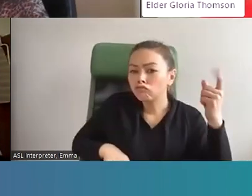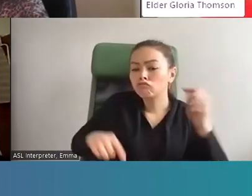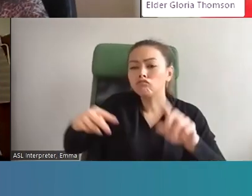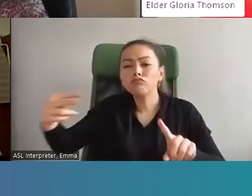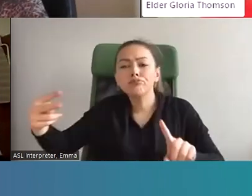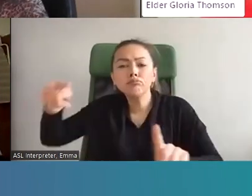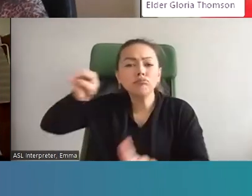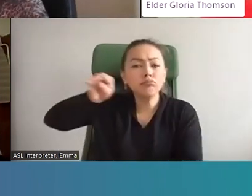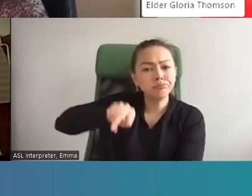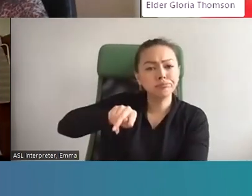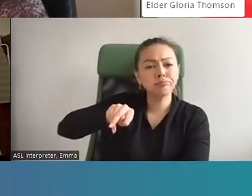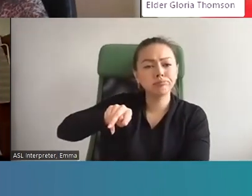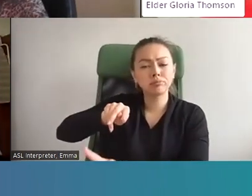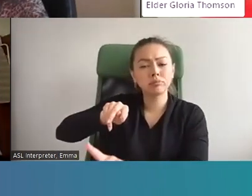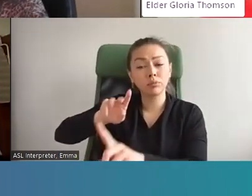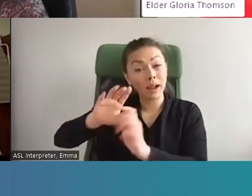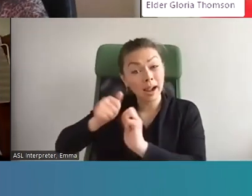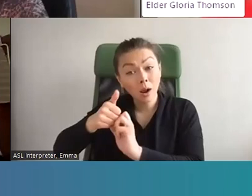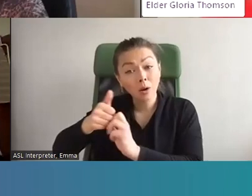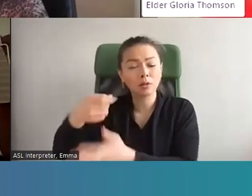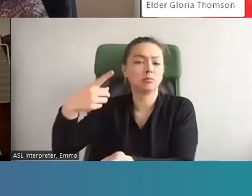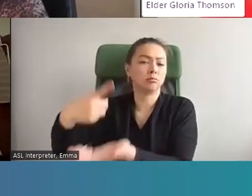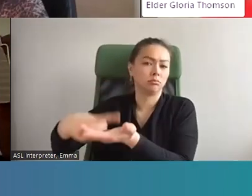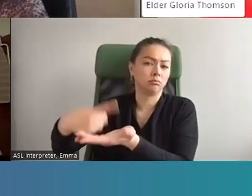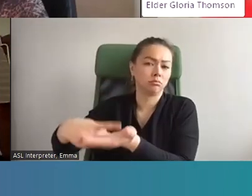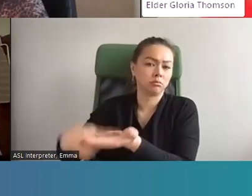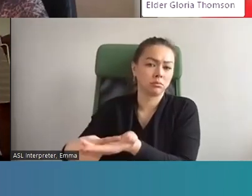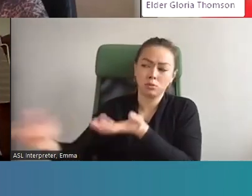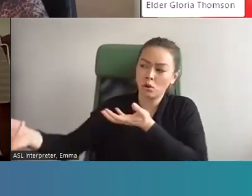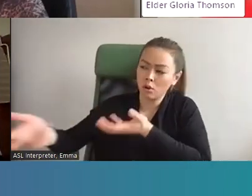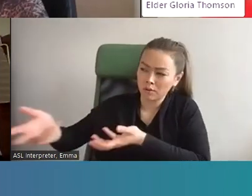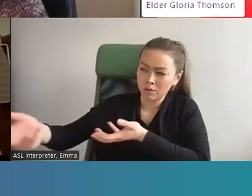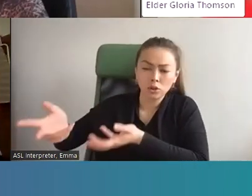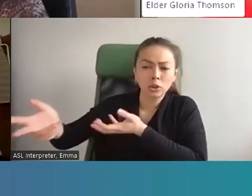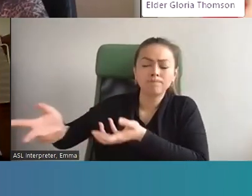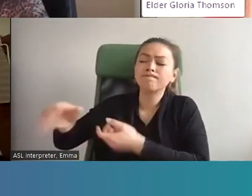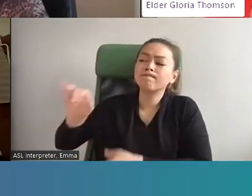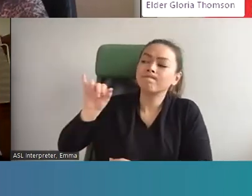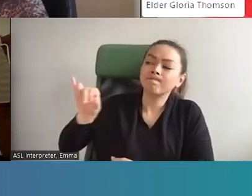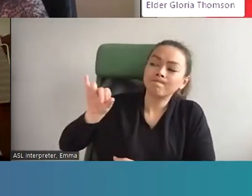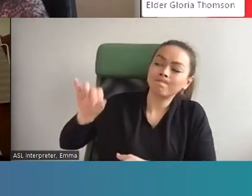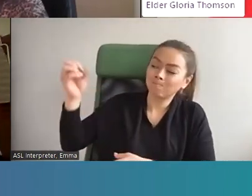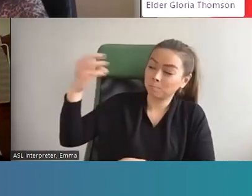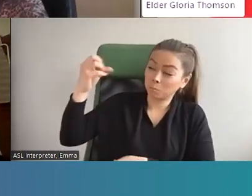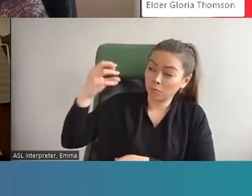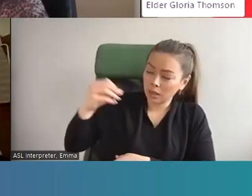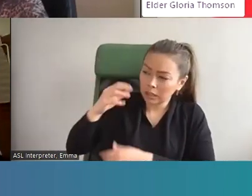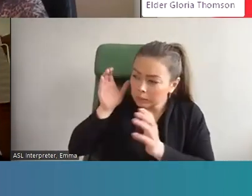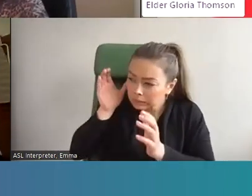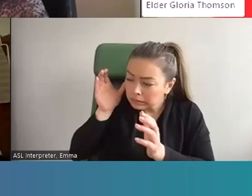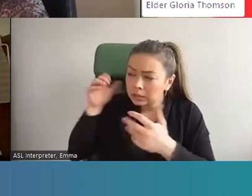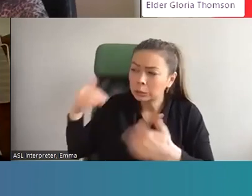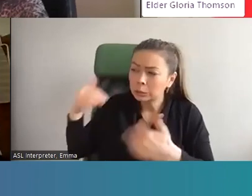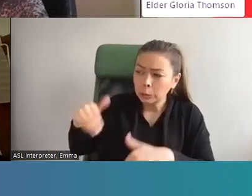conversation of understanding, you know, and really understanding another person and what they've endured, what their life